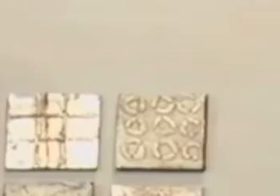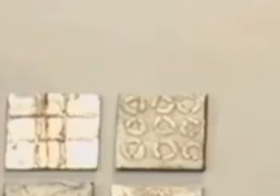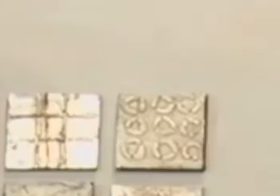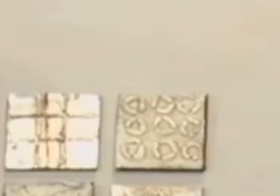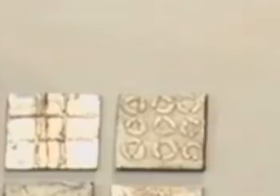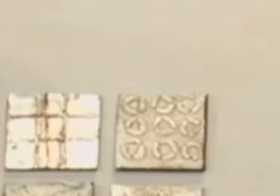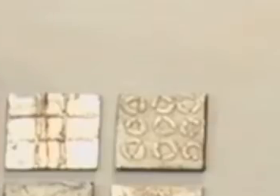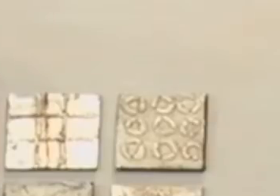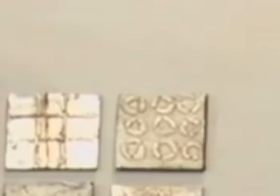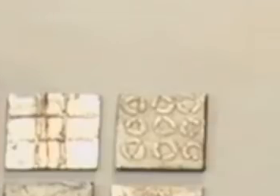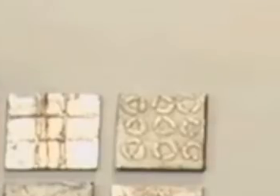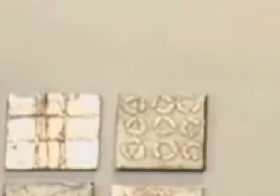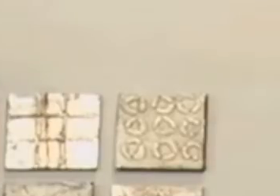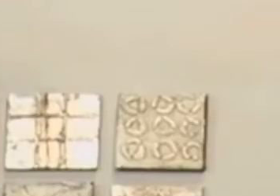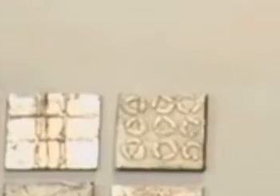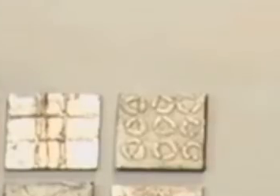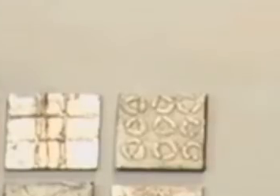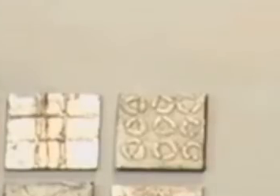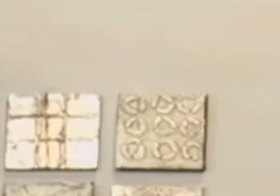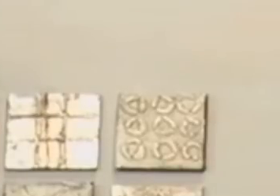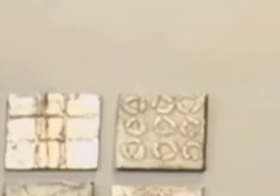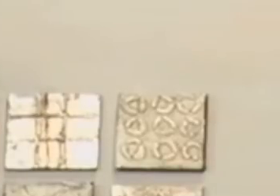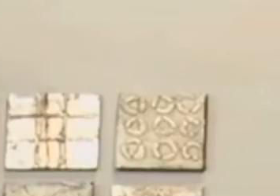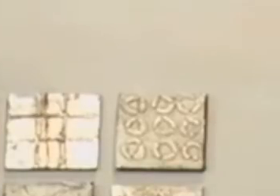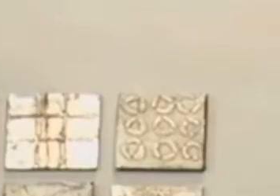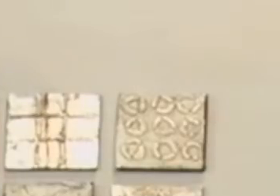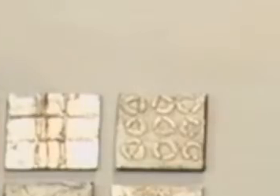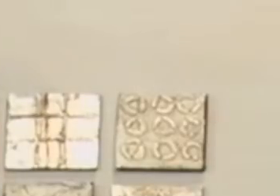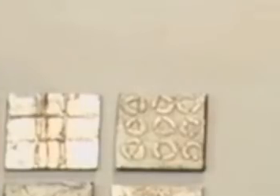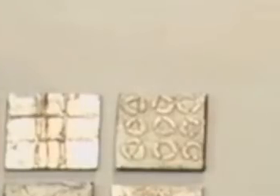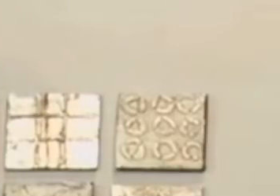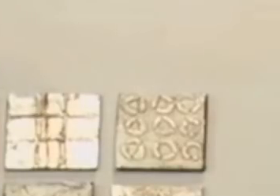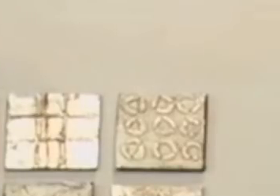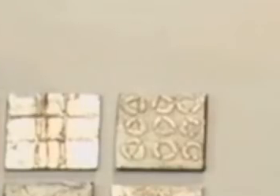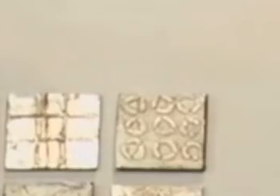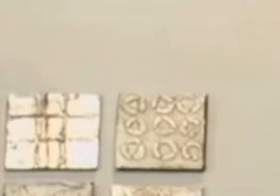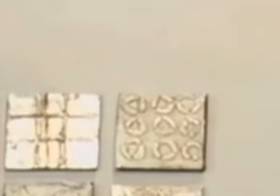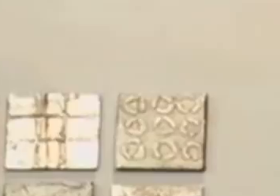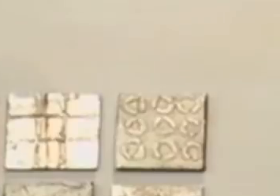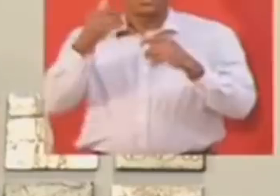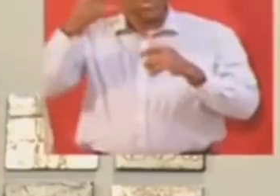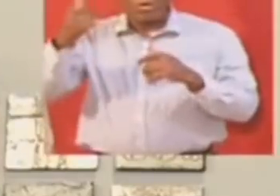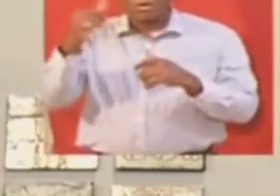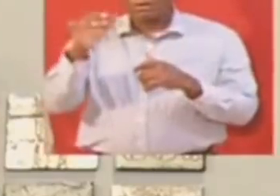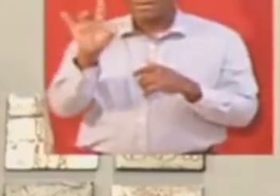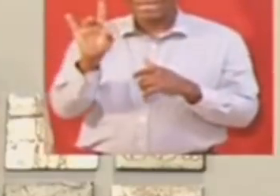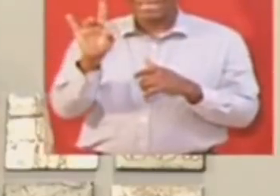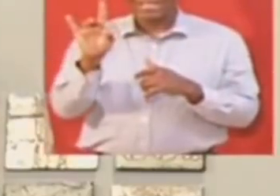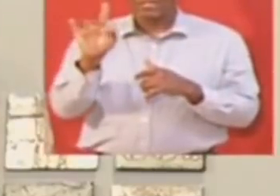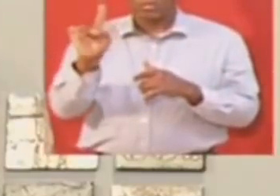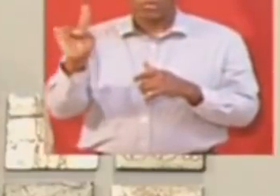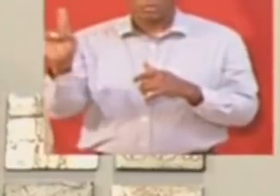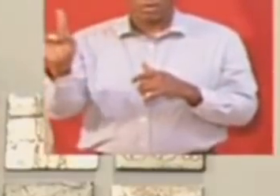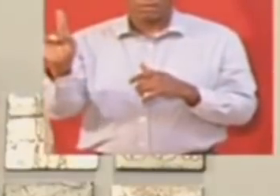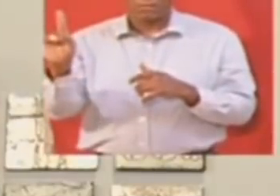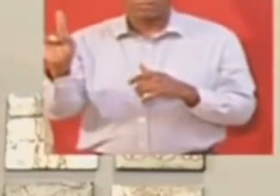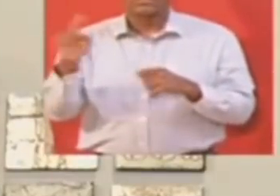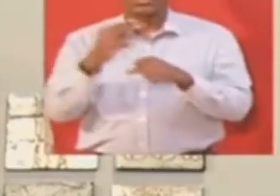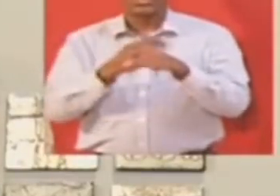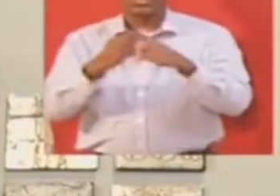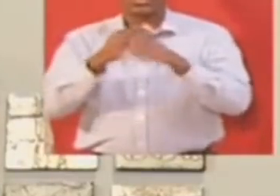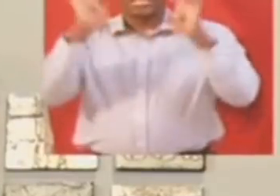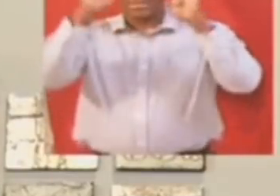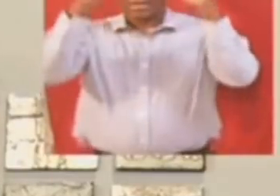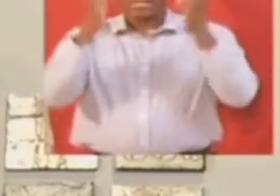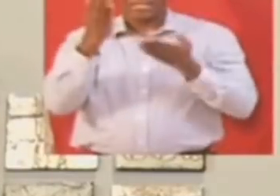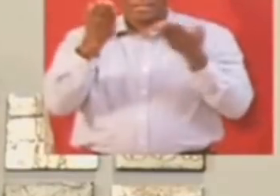worker, or if it is extremely debilitating, you contact 811, use the emergency services and get to a facility as